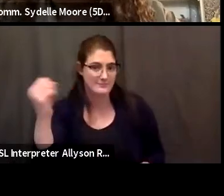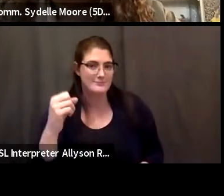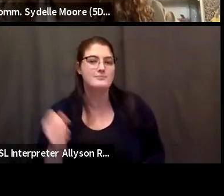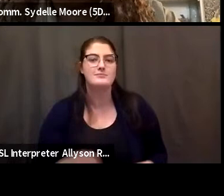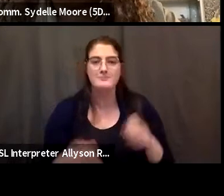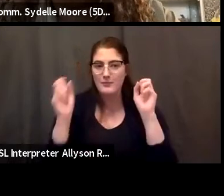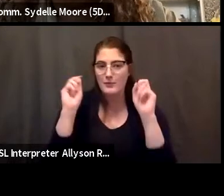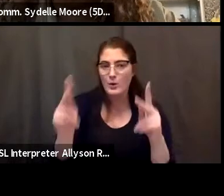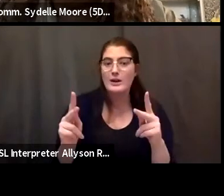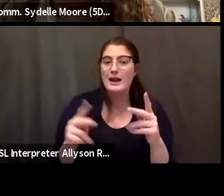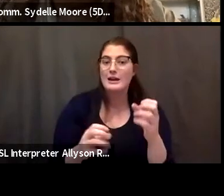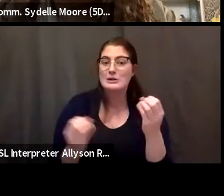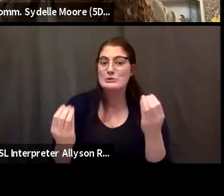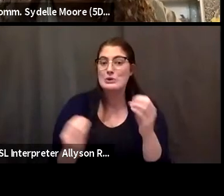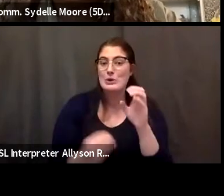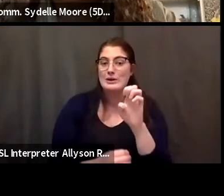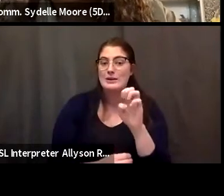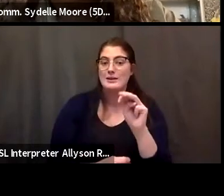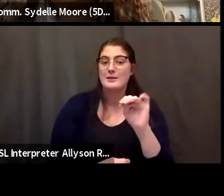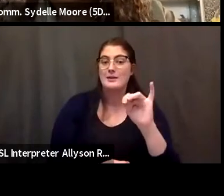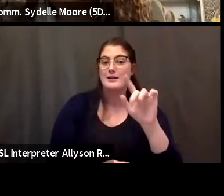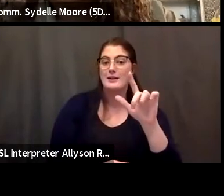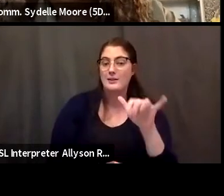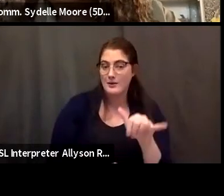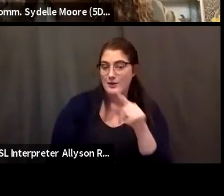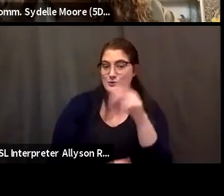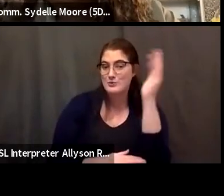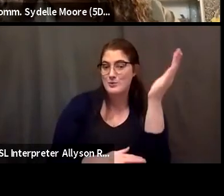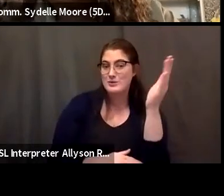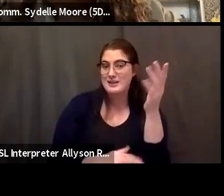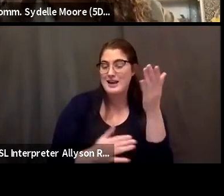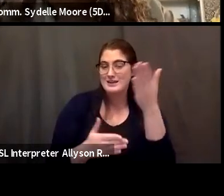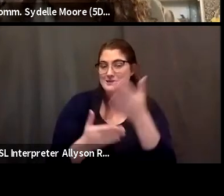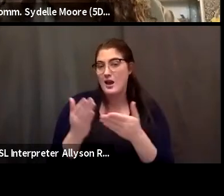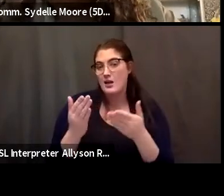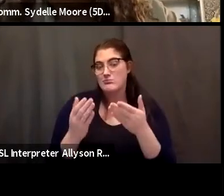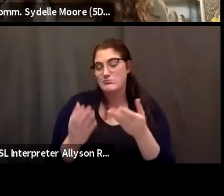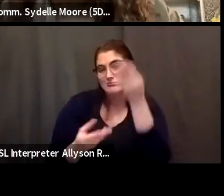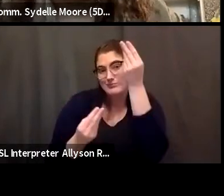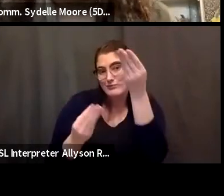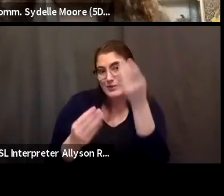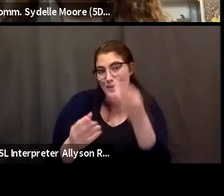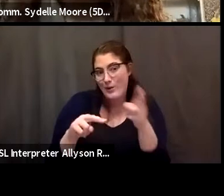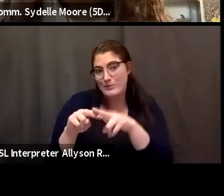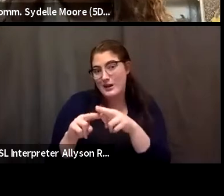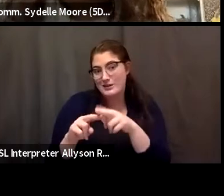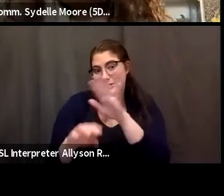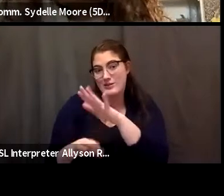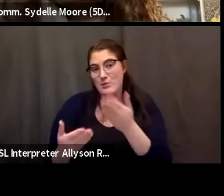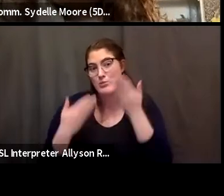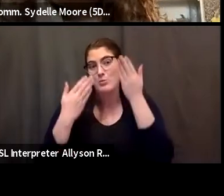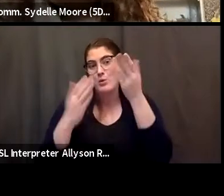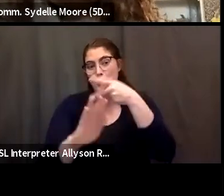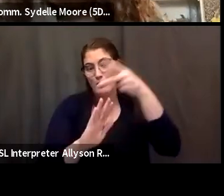Okay, so Emily, I think is going to present some updates to their proposed project.